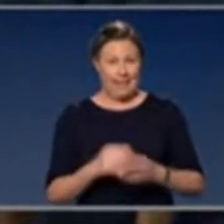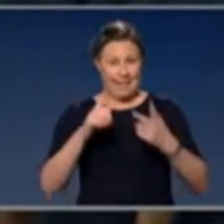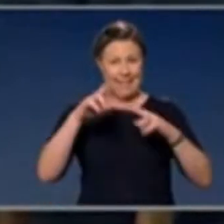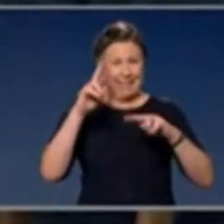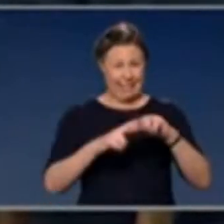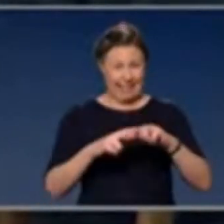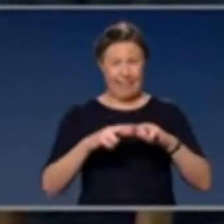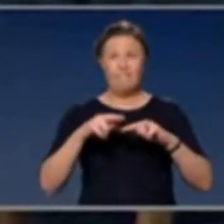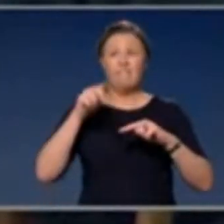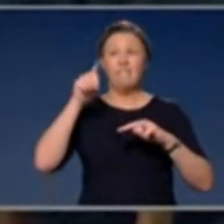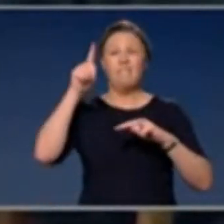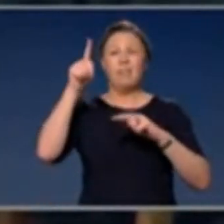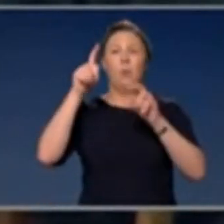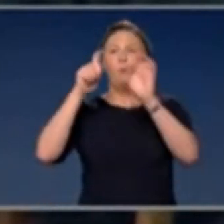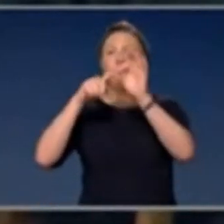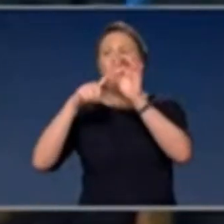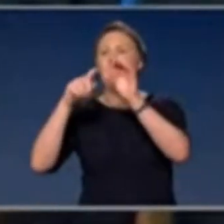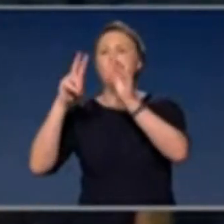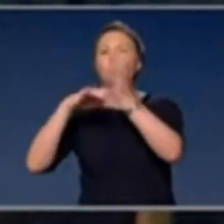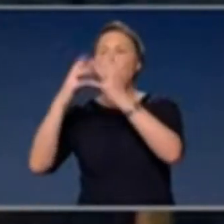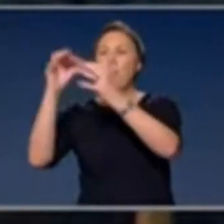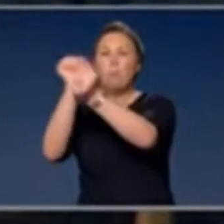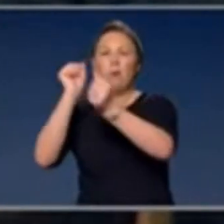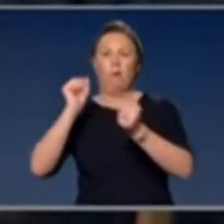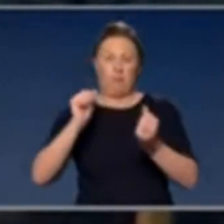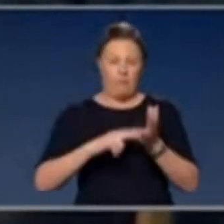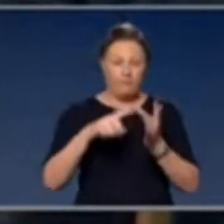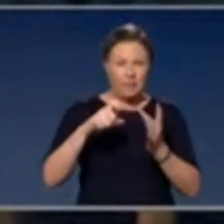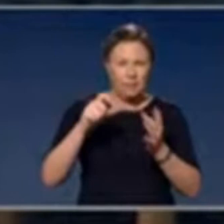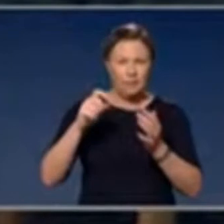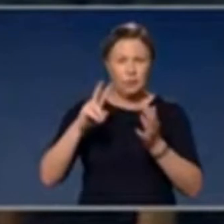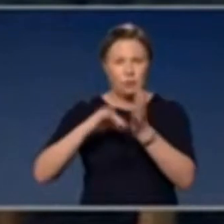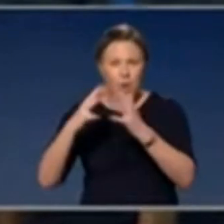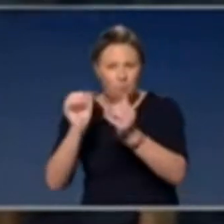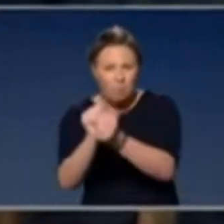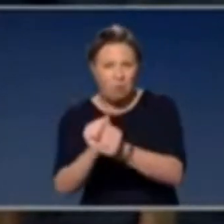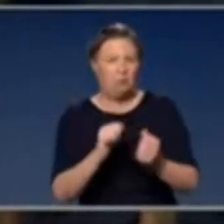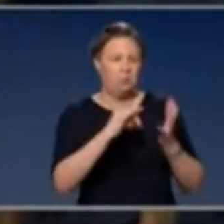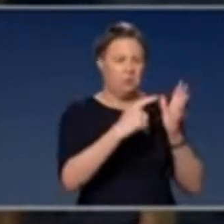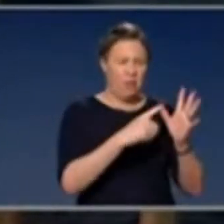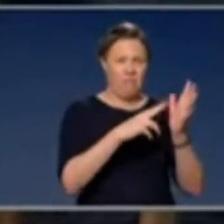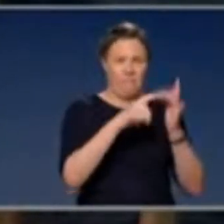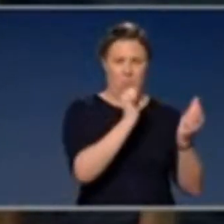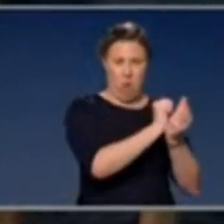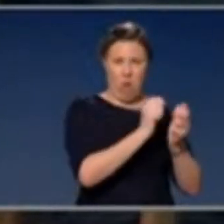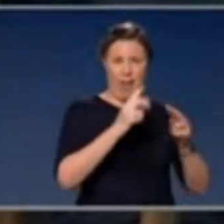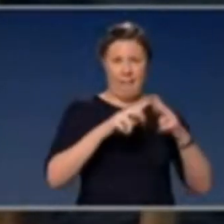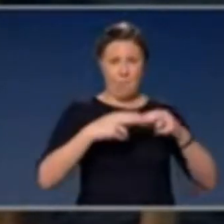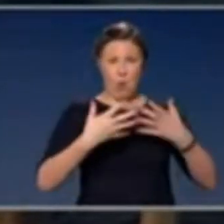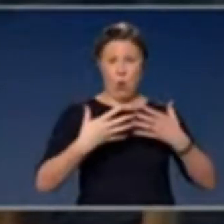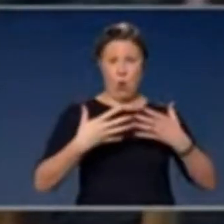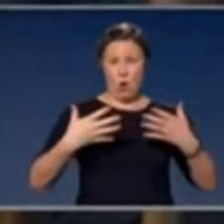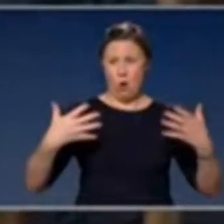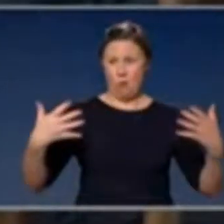shut for longer than necessary. And just a second quick one, have you asked the states and territories to consider expanding their capacity for